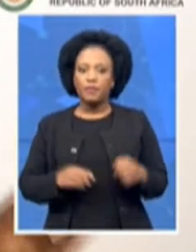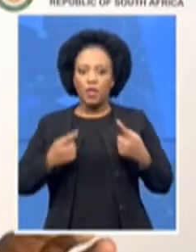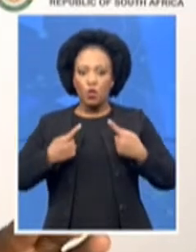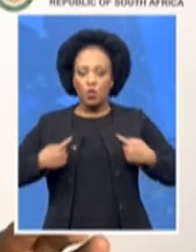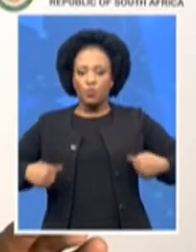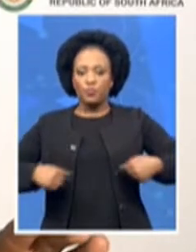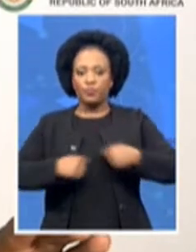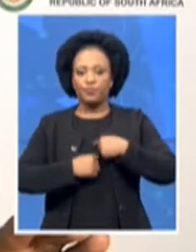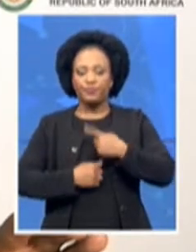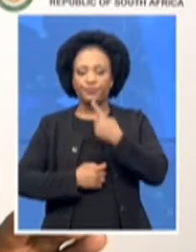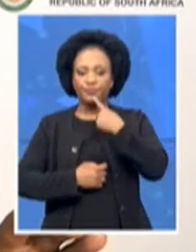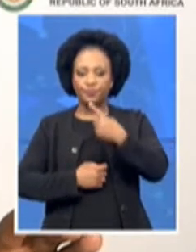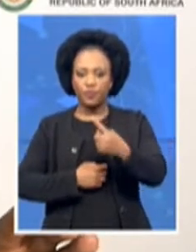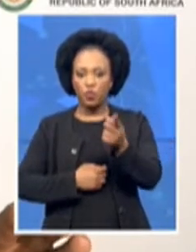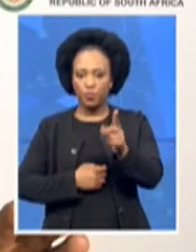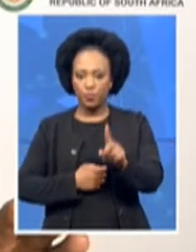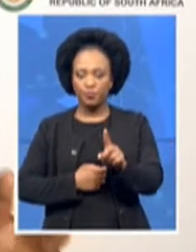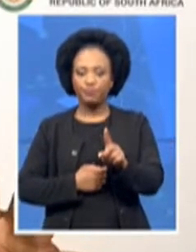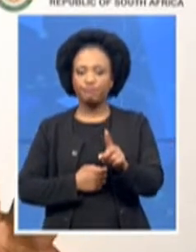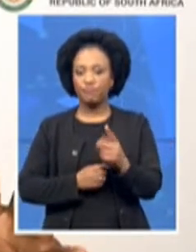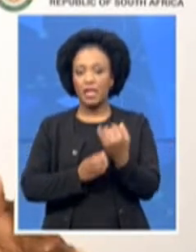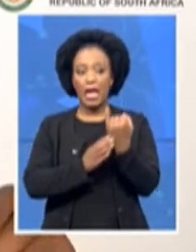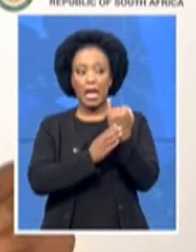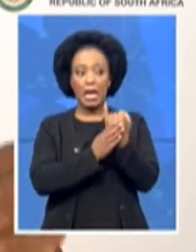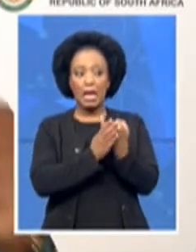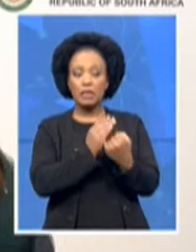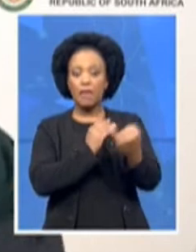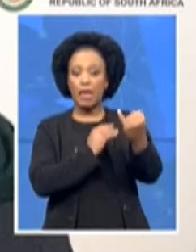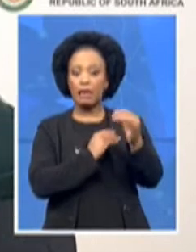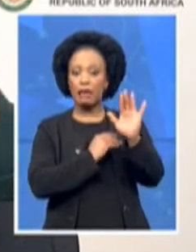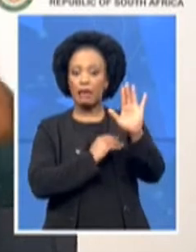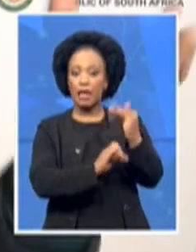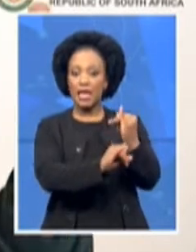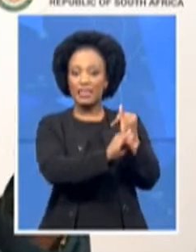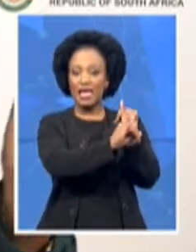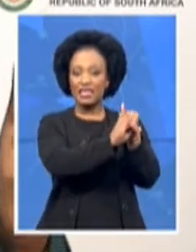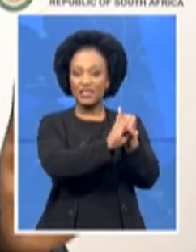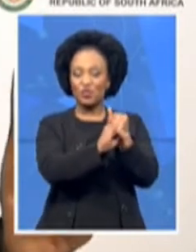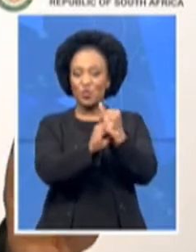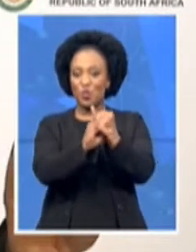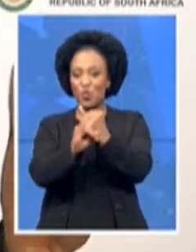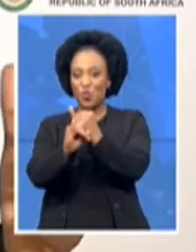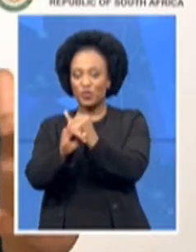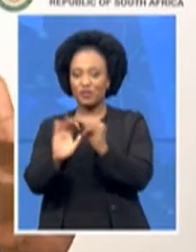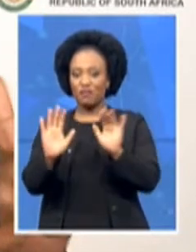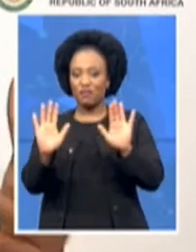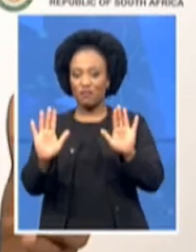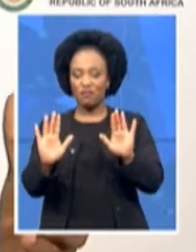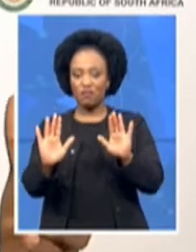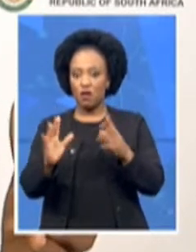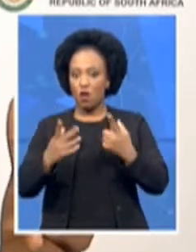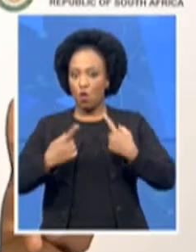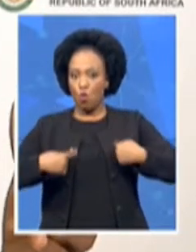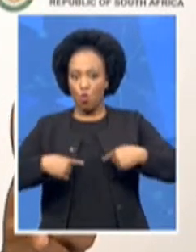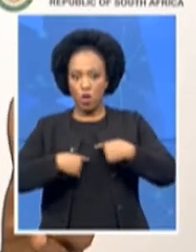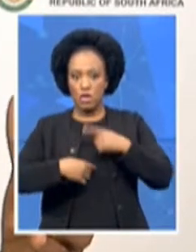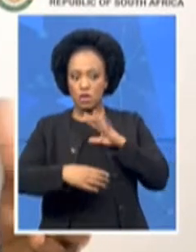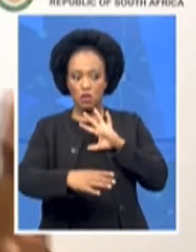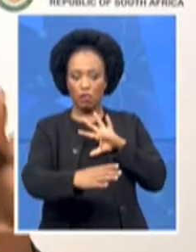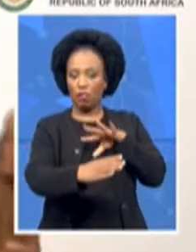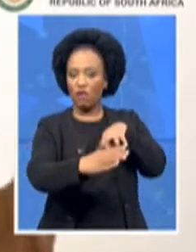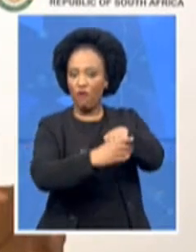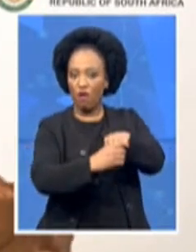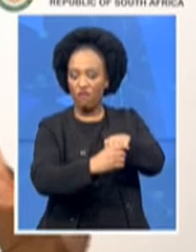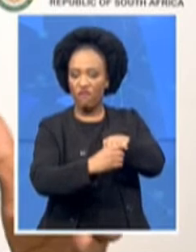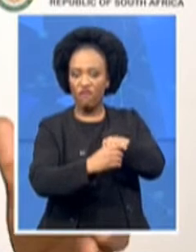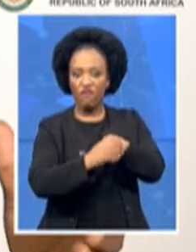independent institutions, we're not going to get into the policy of independent institutions. You